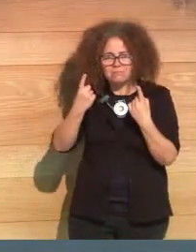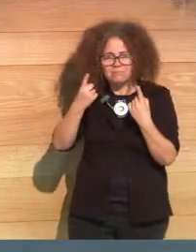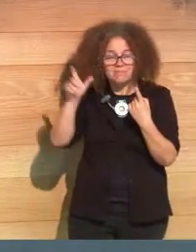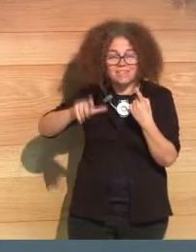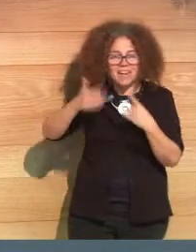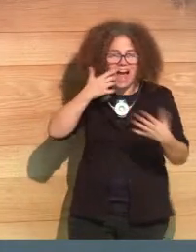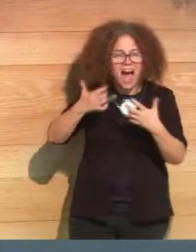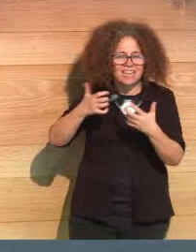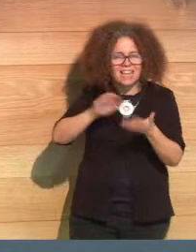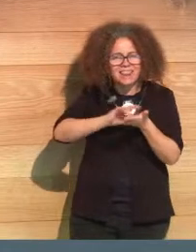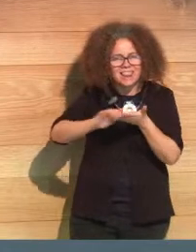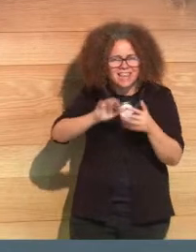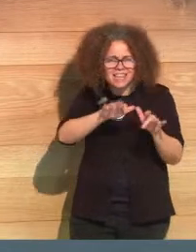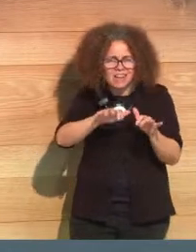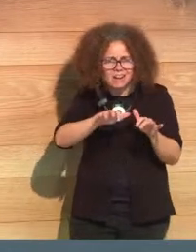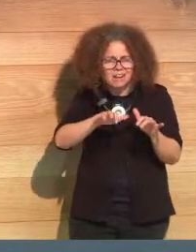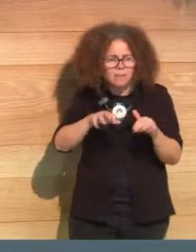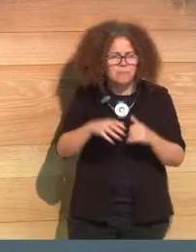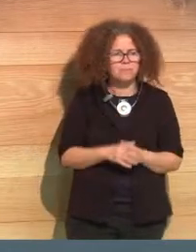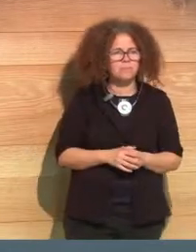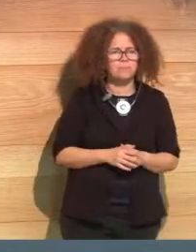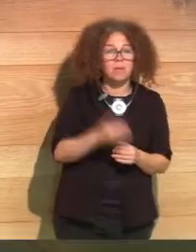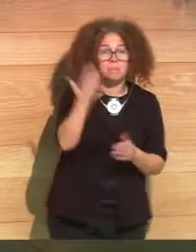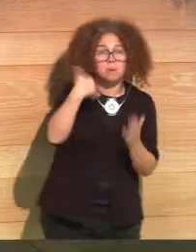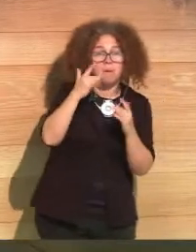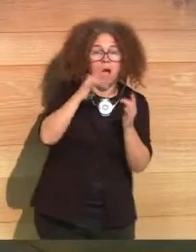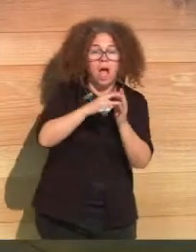still works in Paris. Right? Yeah.